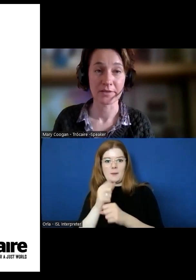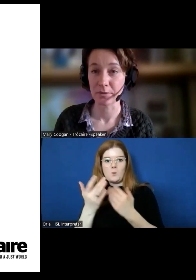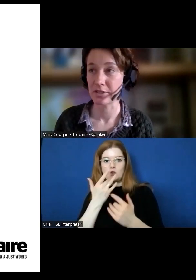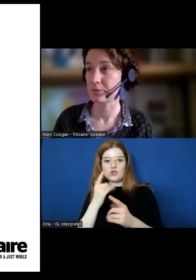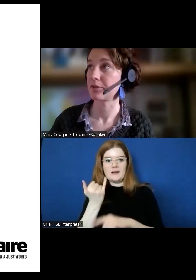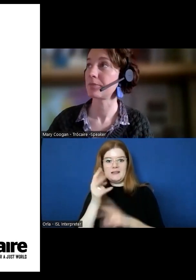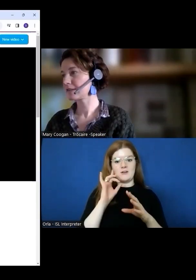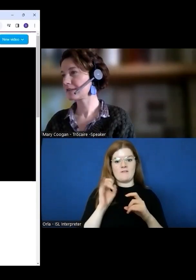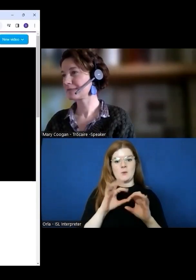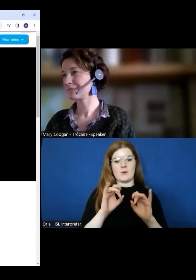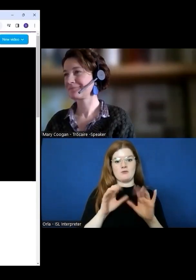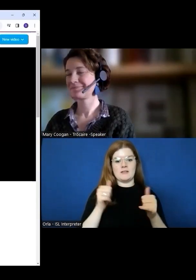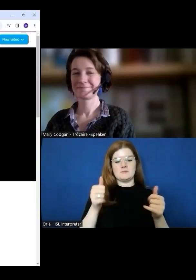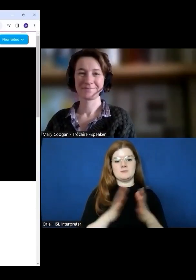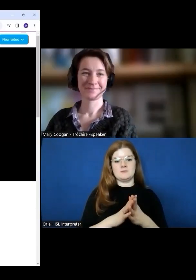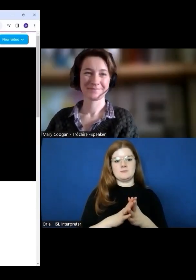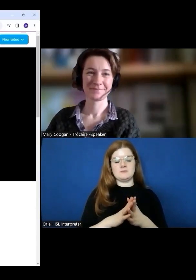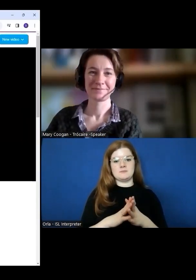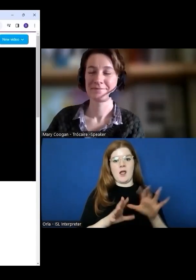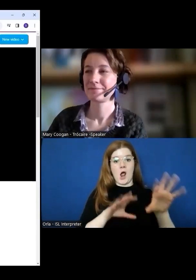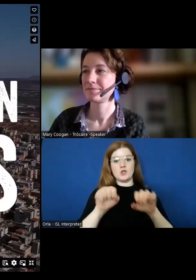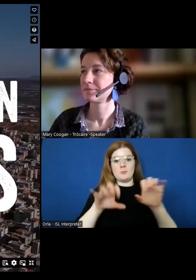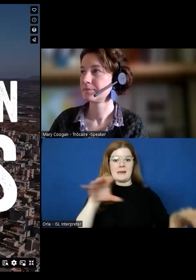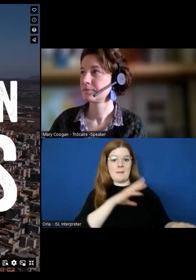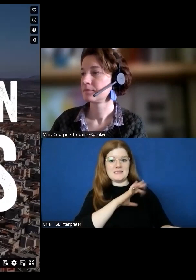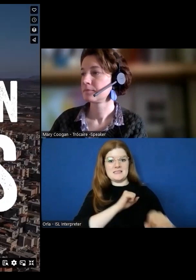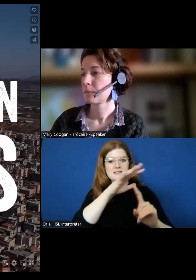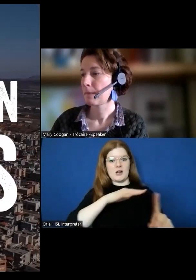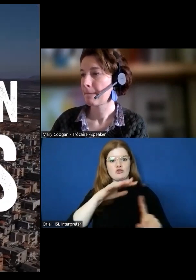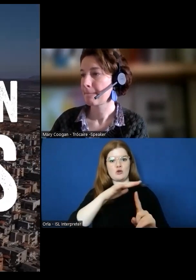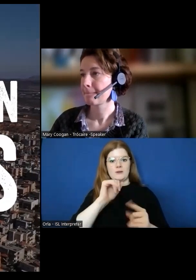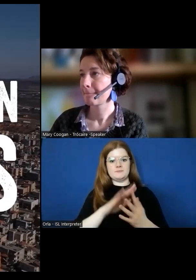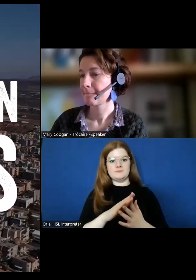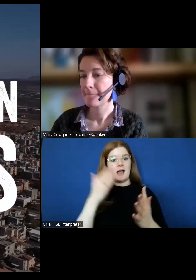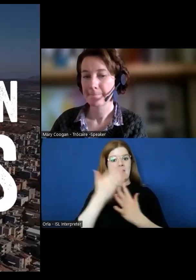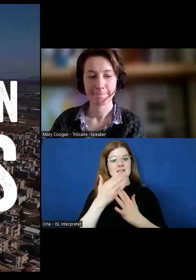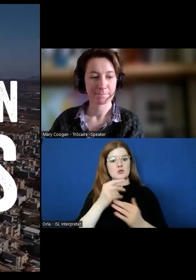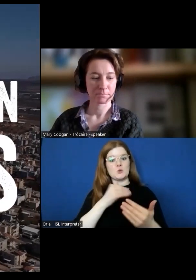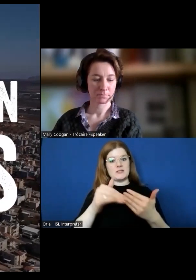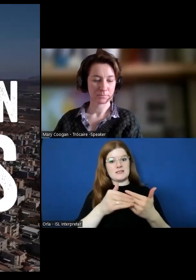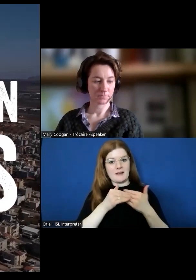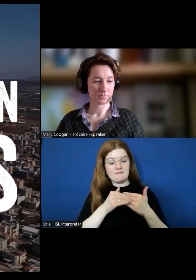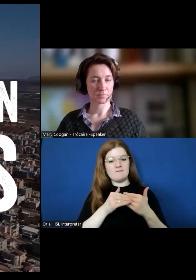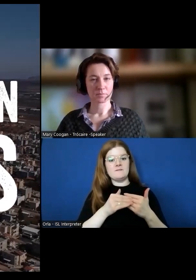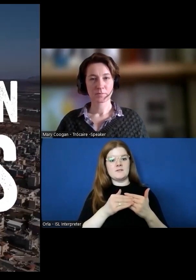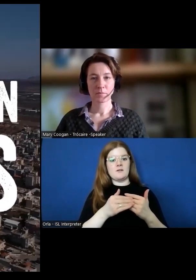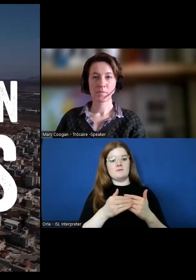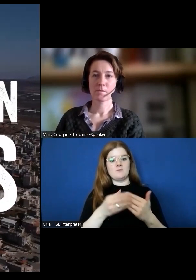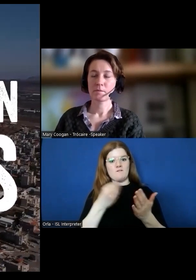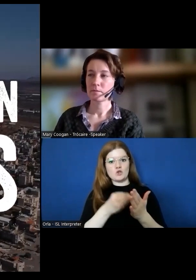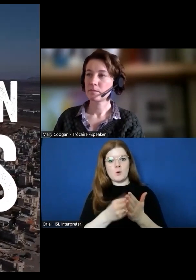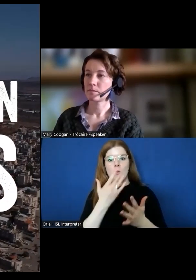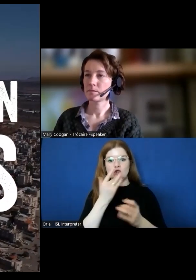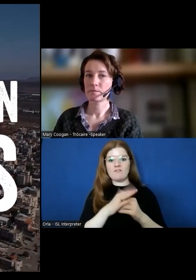the interviews that we did with them. Occupied Palestinian territory. Access to safe and affordable water for